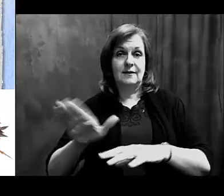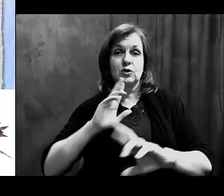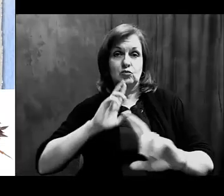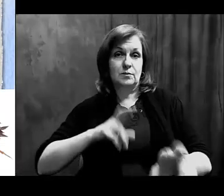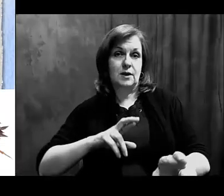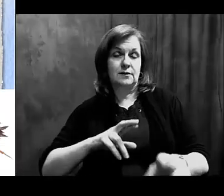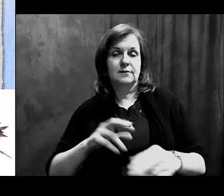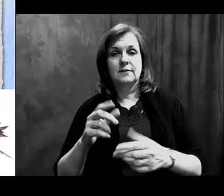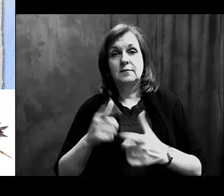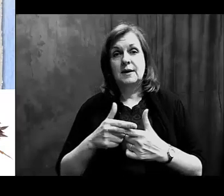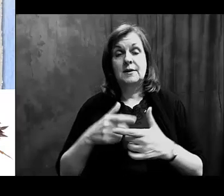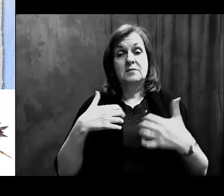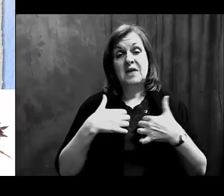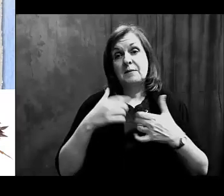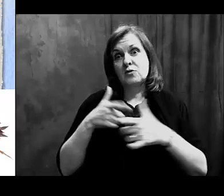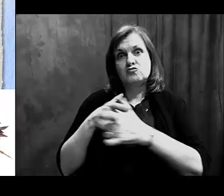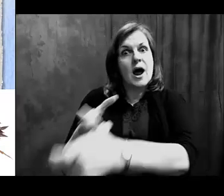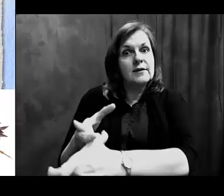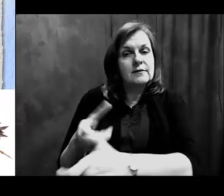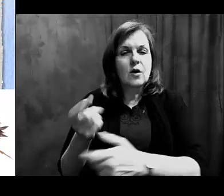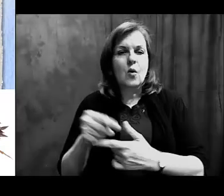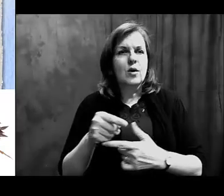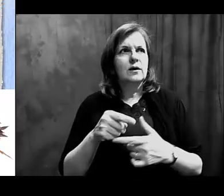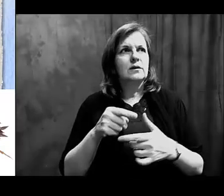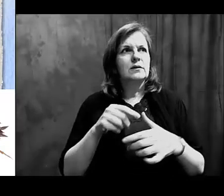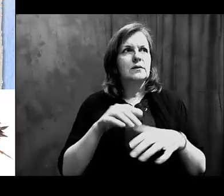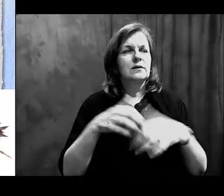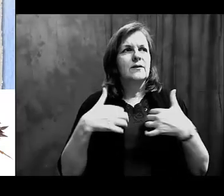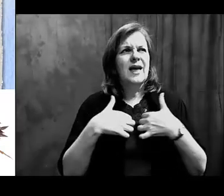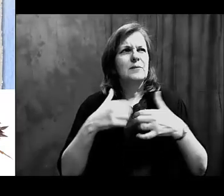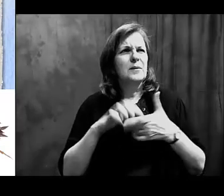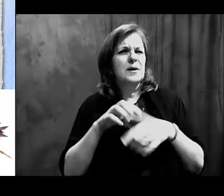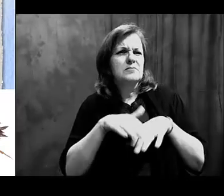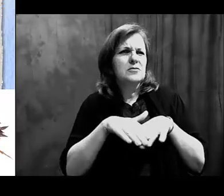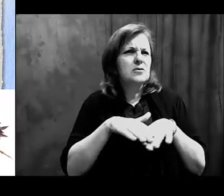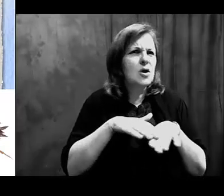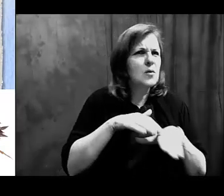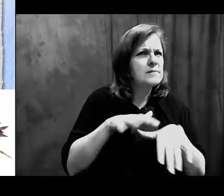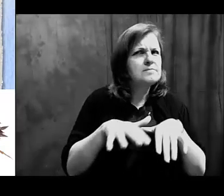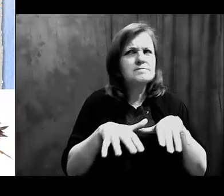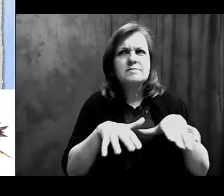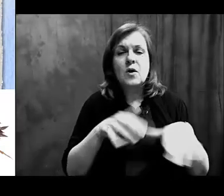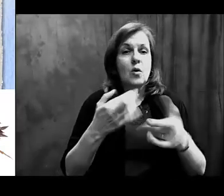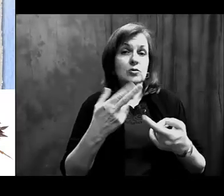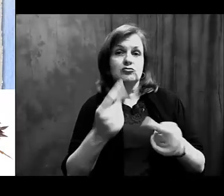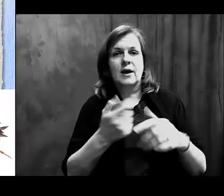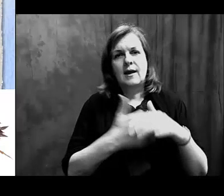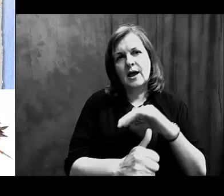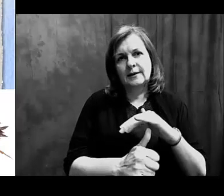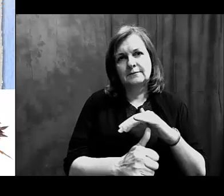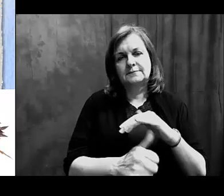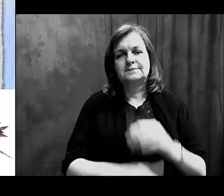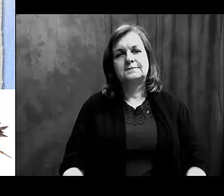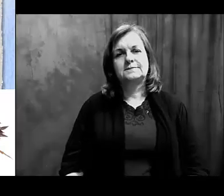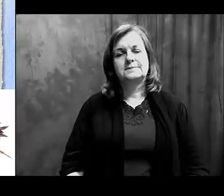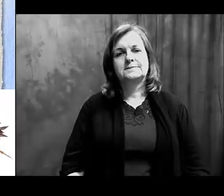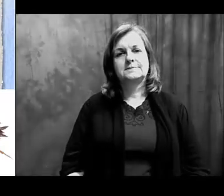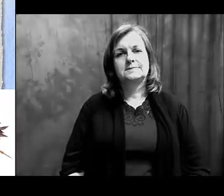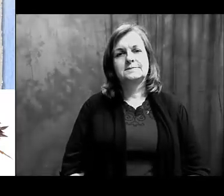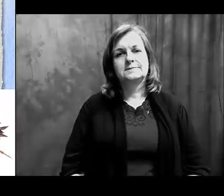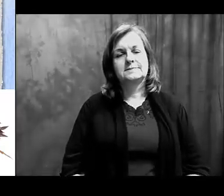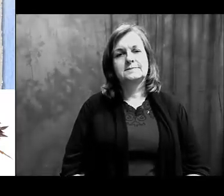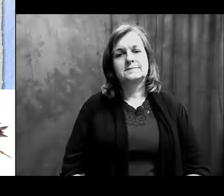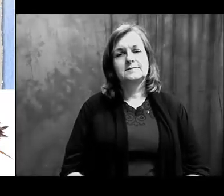in its response. It may run, or it may slow down, or it may try to hide, right? The other thing